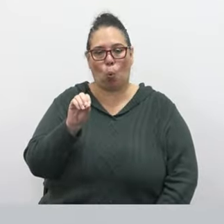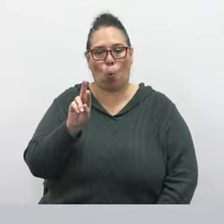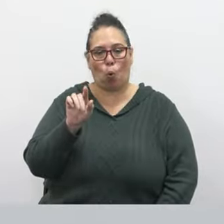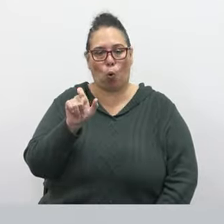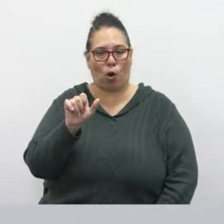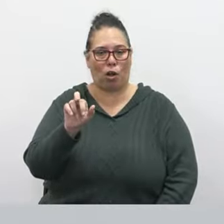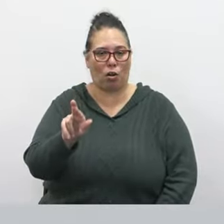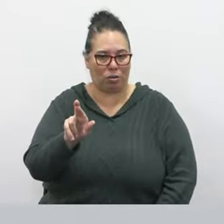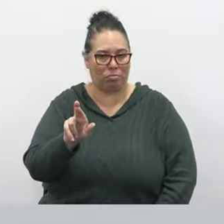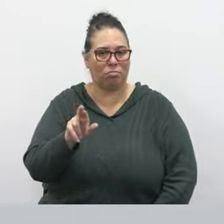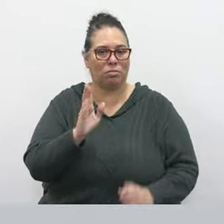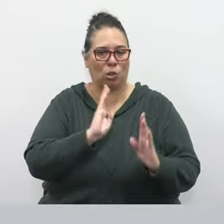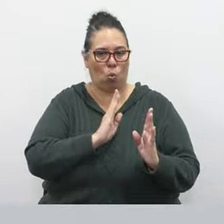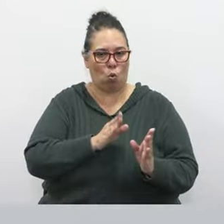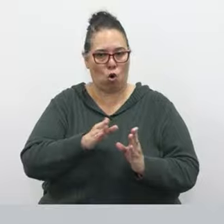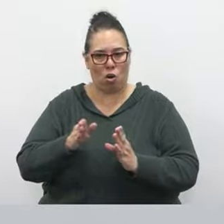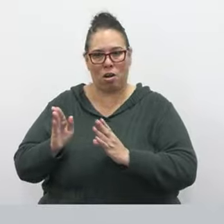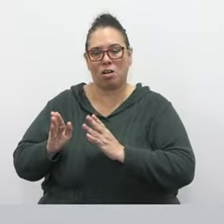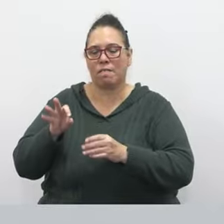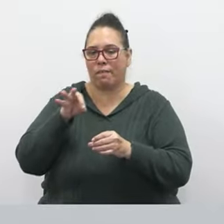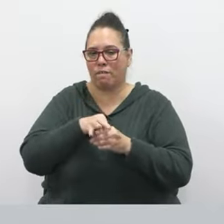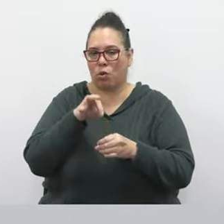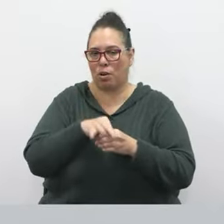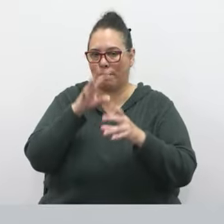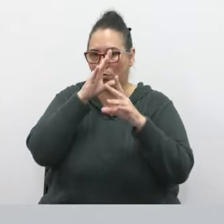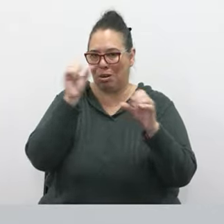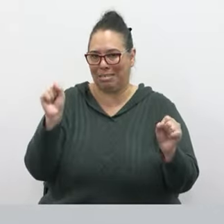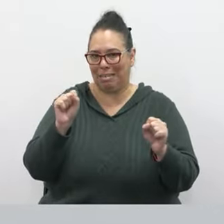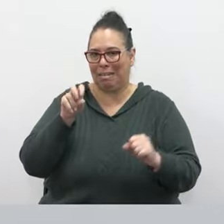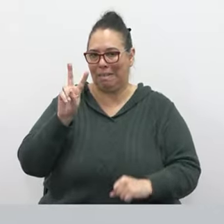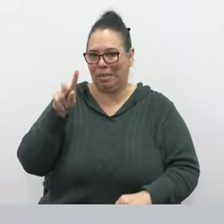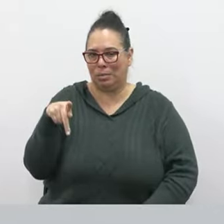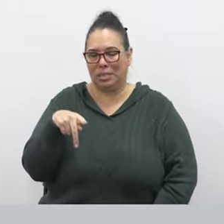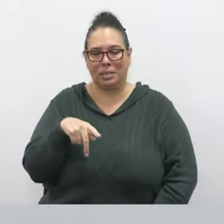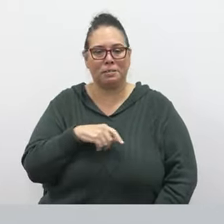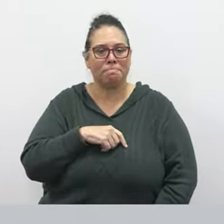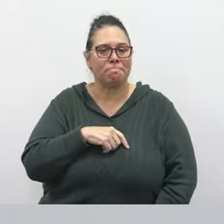for filling these positions. So with that, I turn it back over to the president.